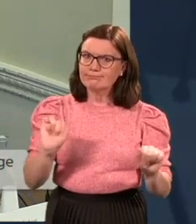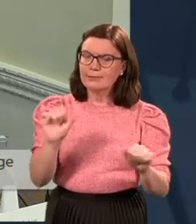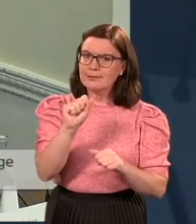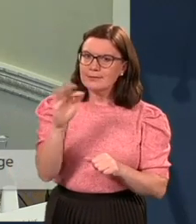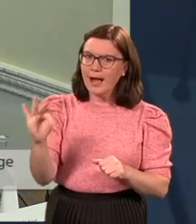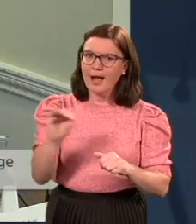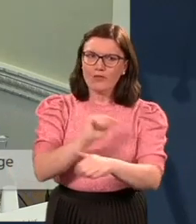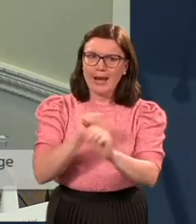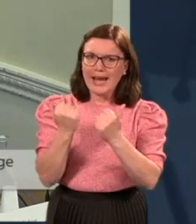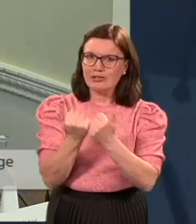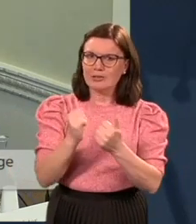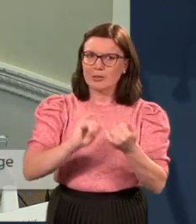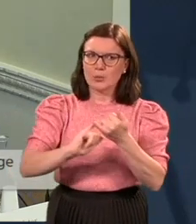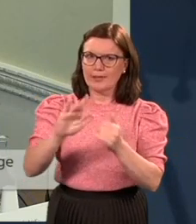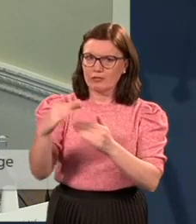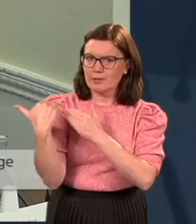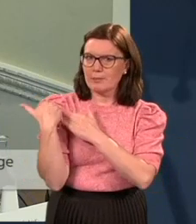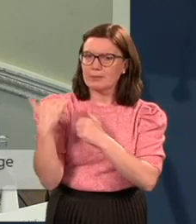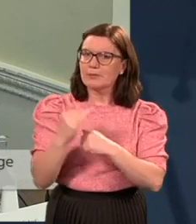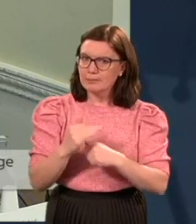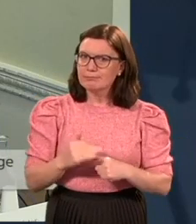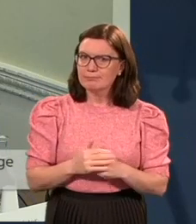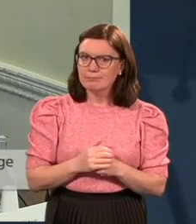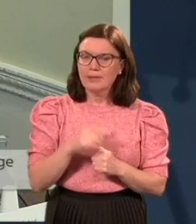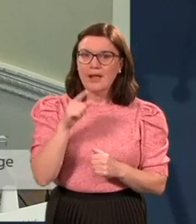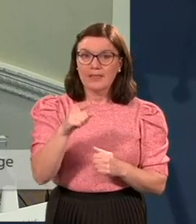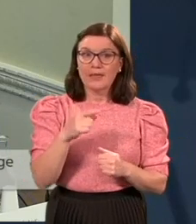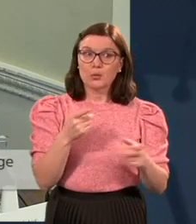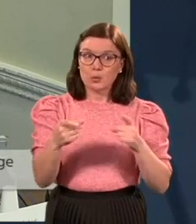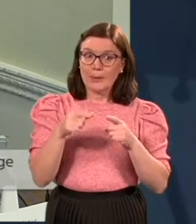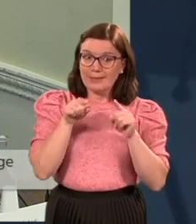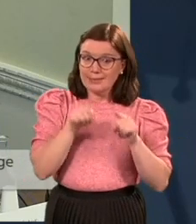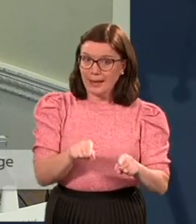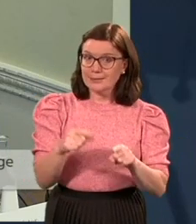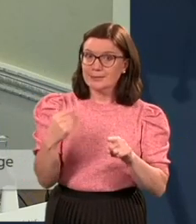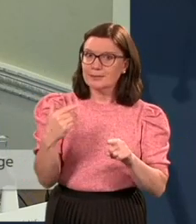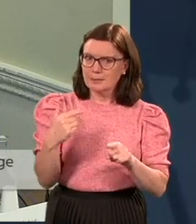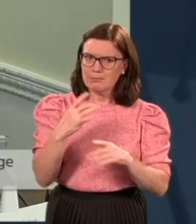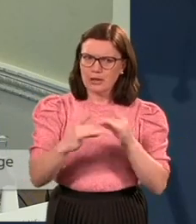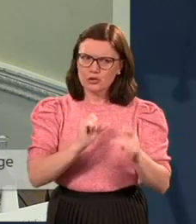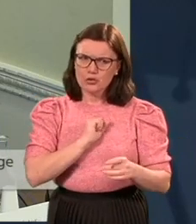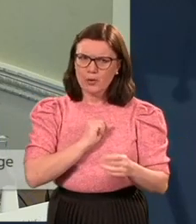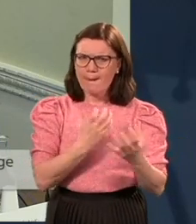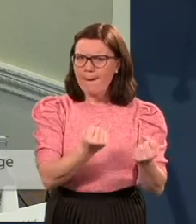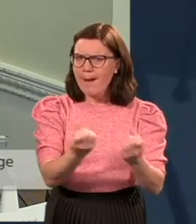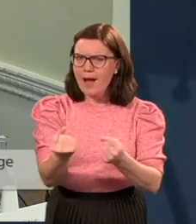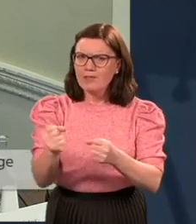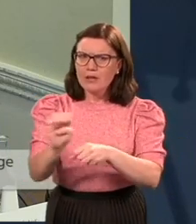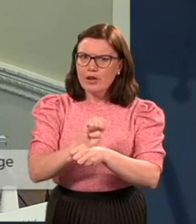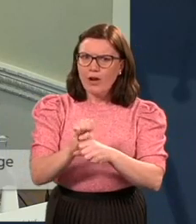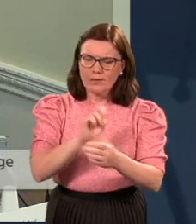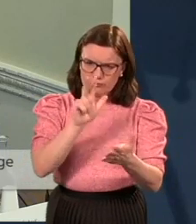they are responsible. The fulfilling of this duty will require that there are sufficient numbers of